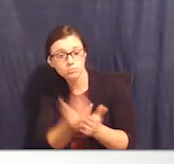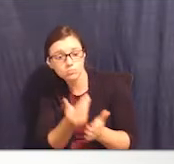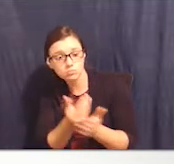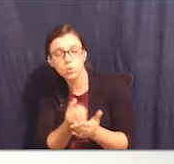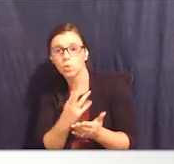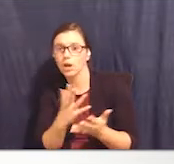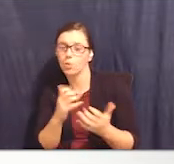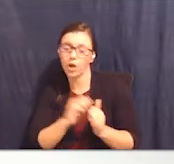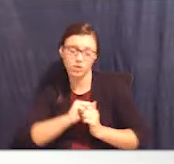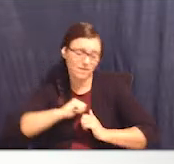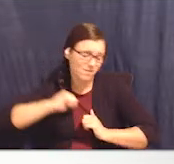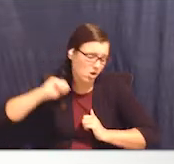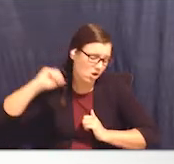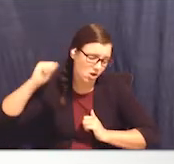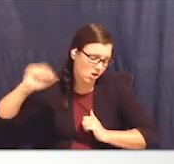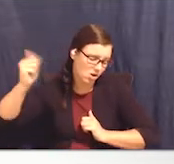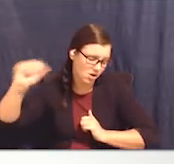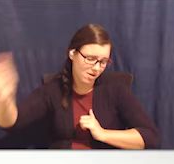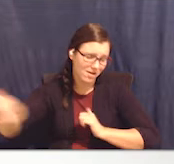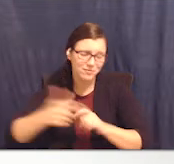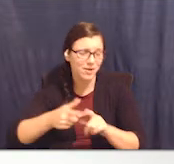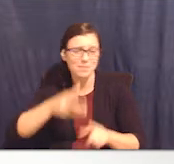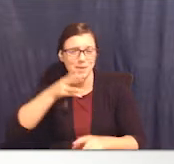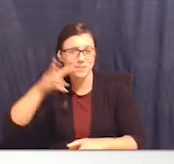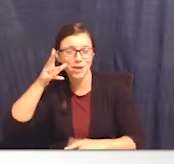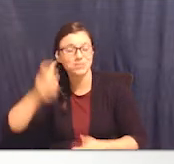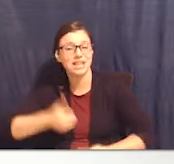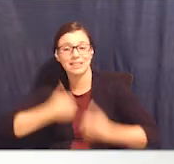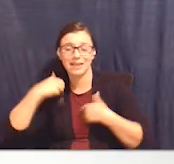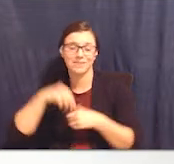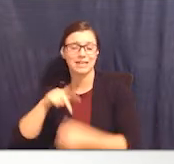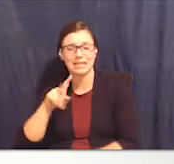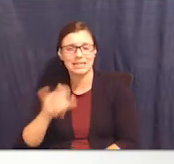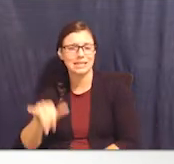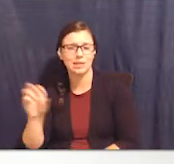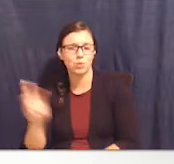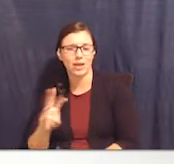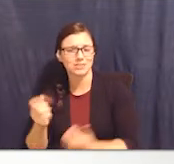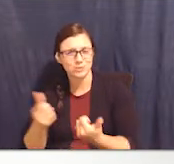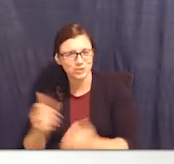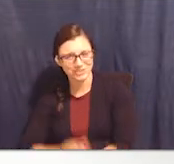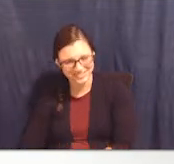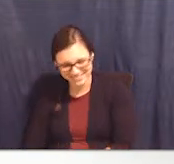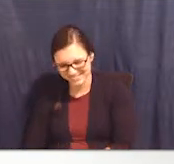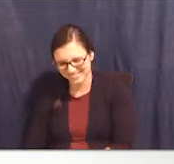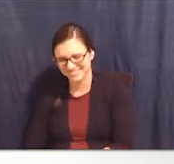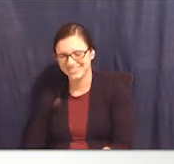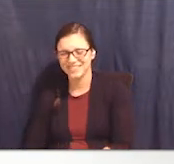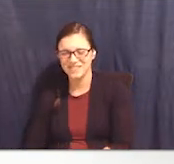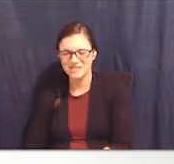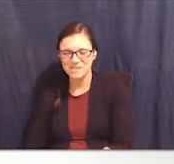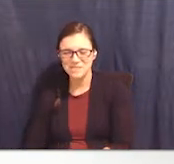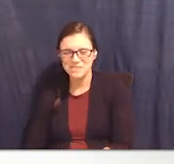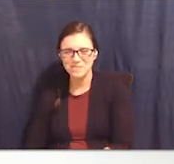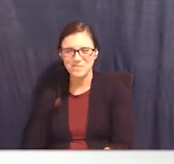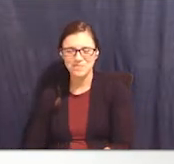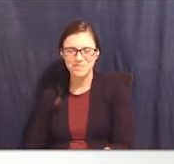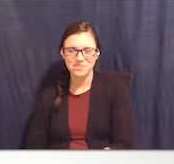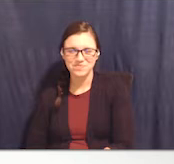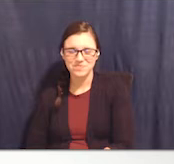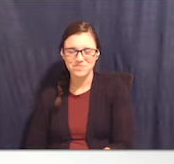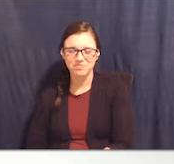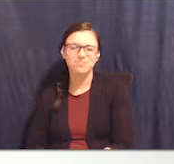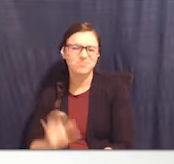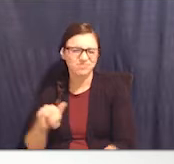have another level of stress to them than that paper application, because you don't know what's going to be on